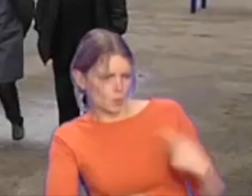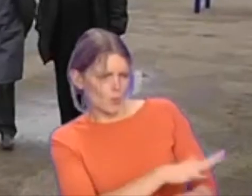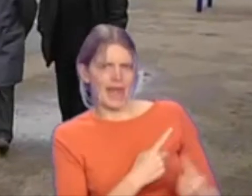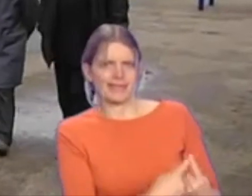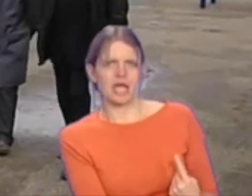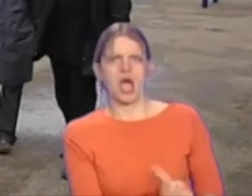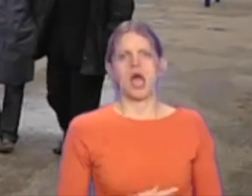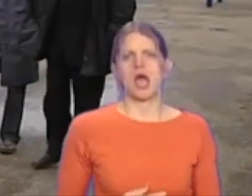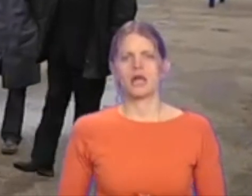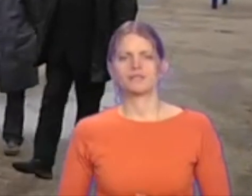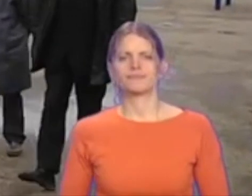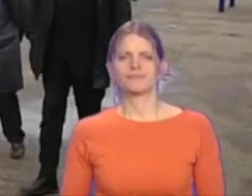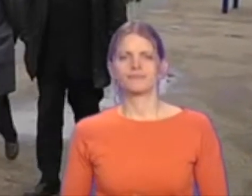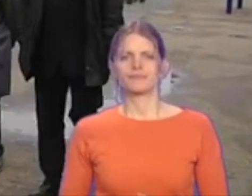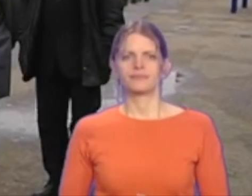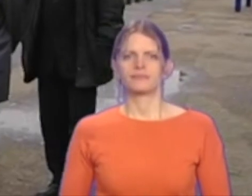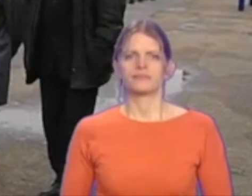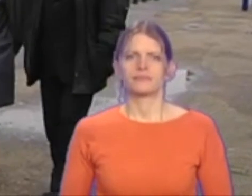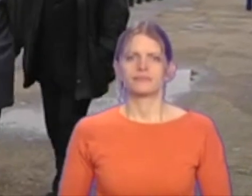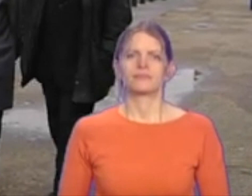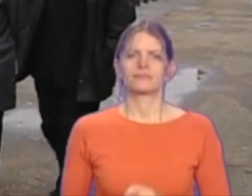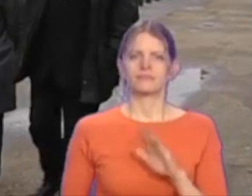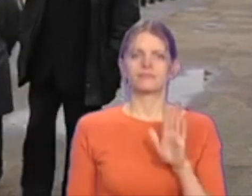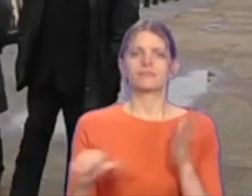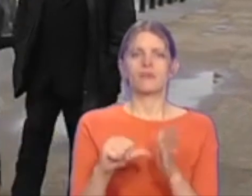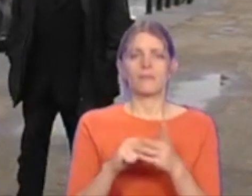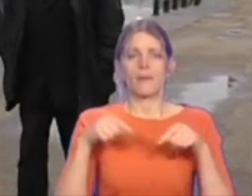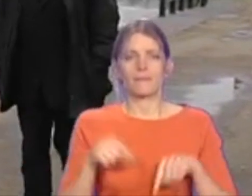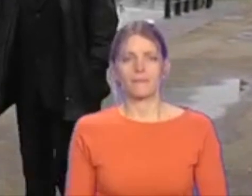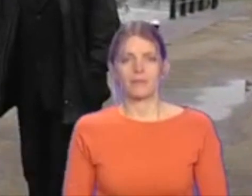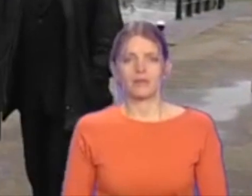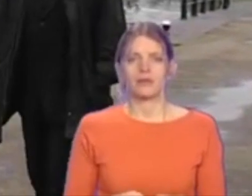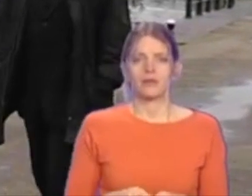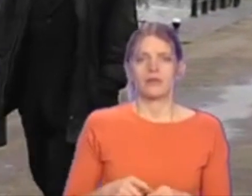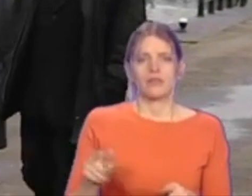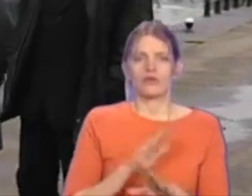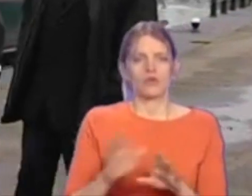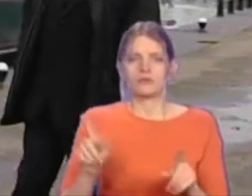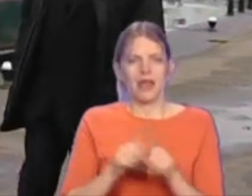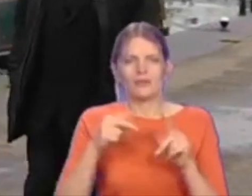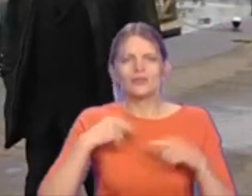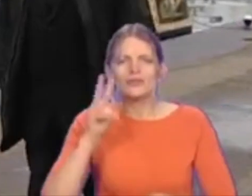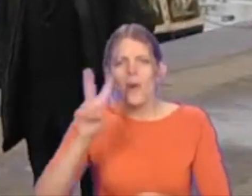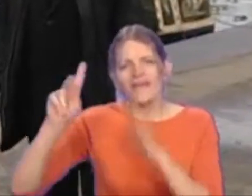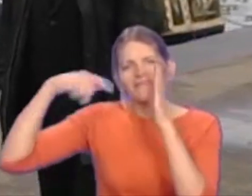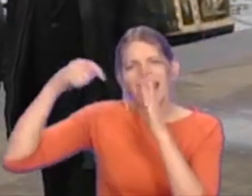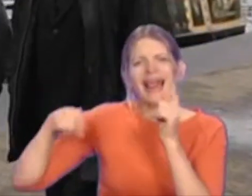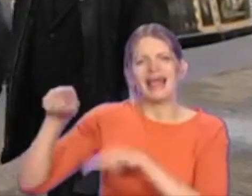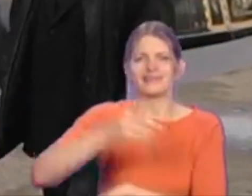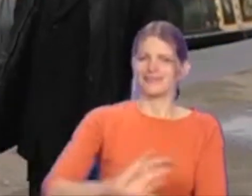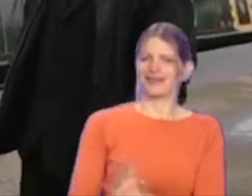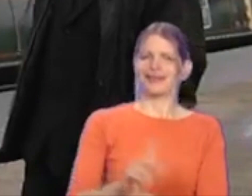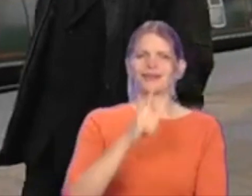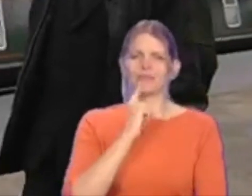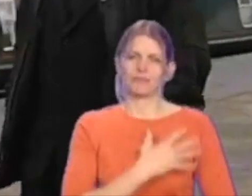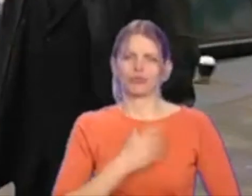The problem with these things is that they're not like in films. Right. You'll appreciate that when they happen in real life, because you're being secretive and you